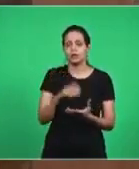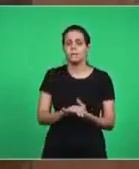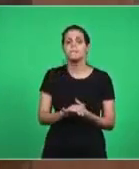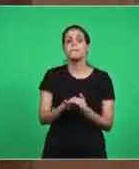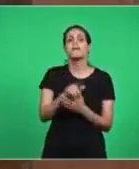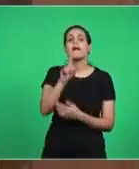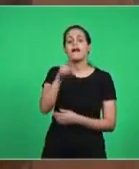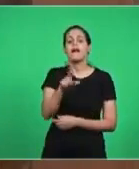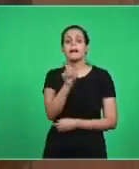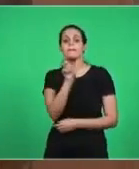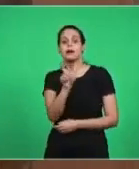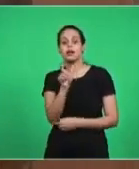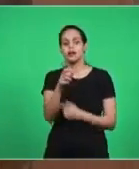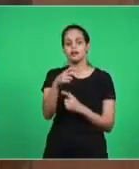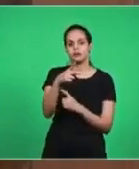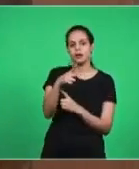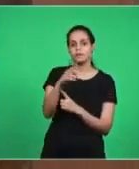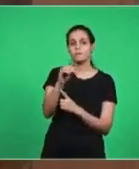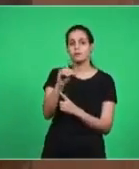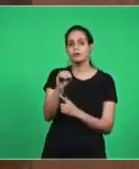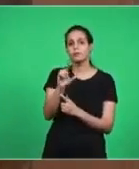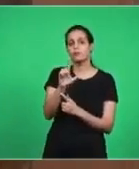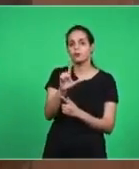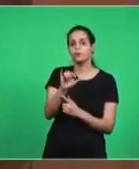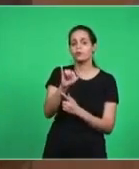In Russian is polin.